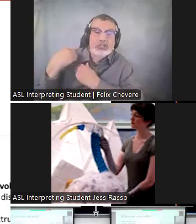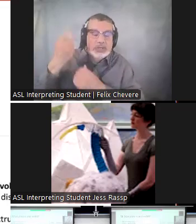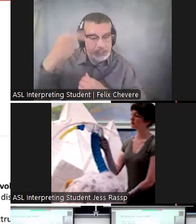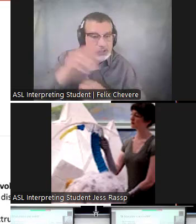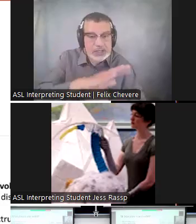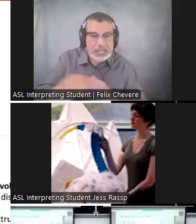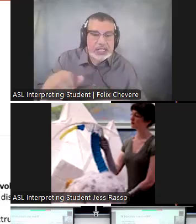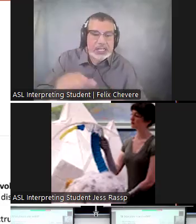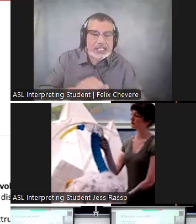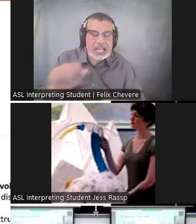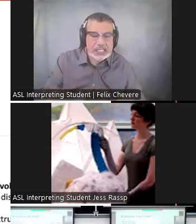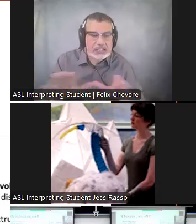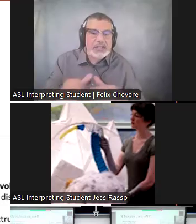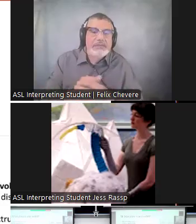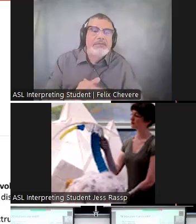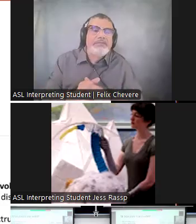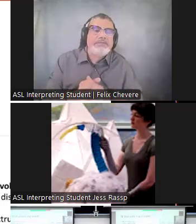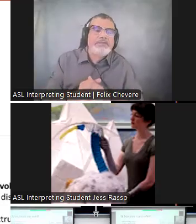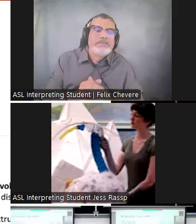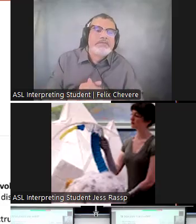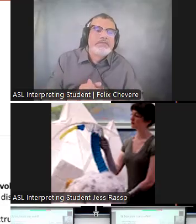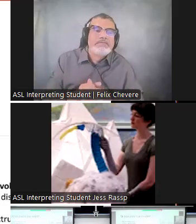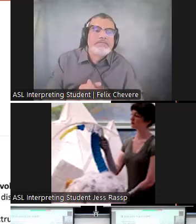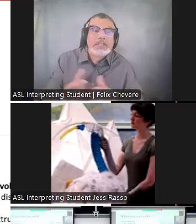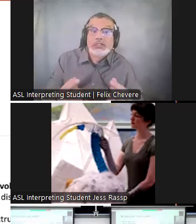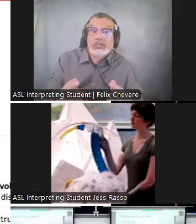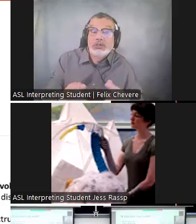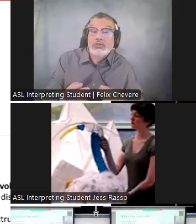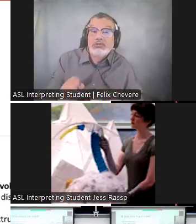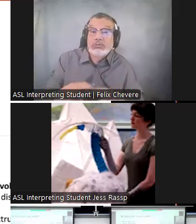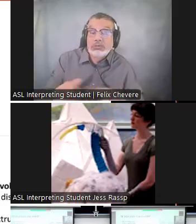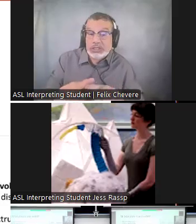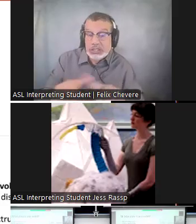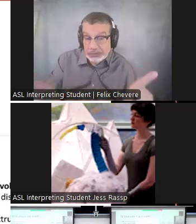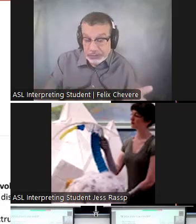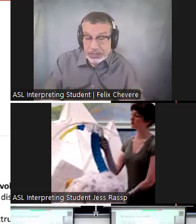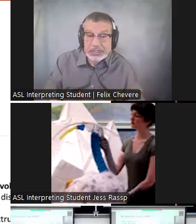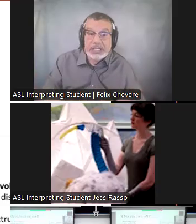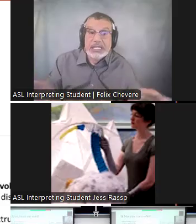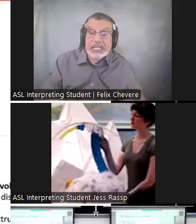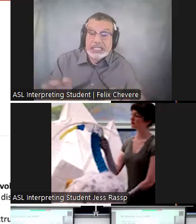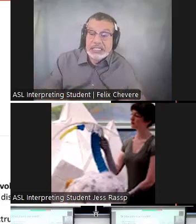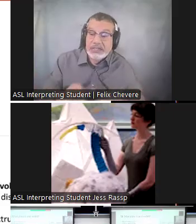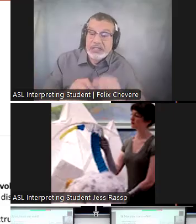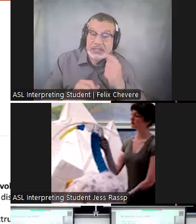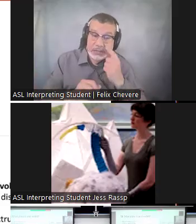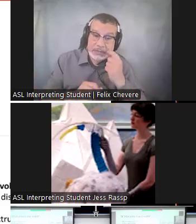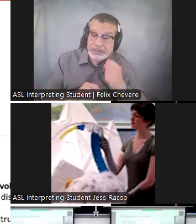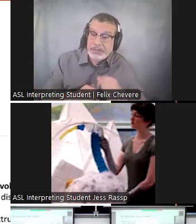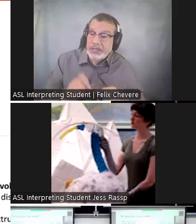have modulators that hit this channel and can do different things to it. We can increase that if we need